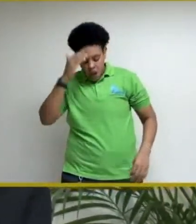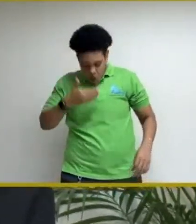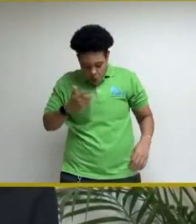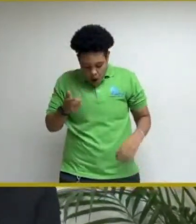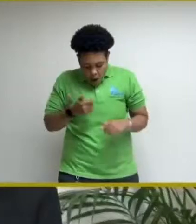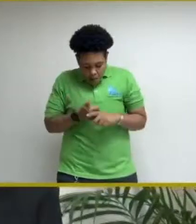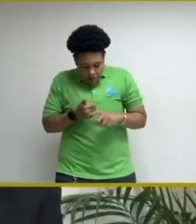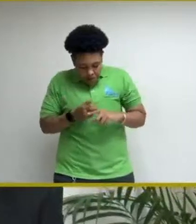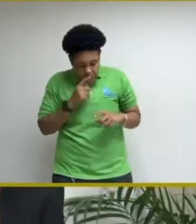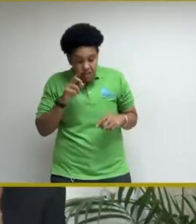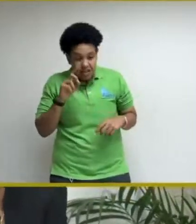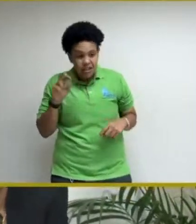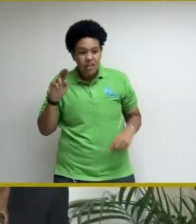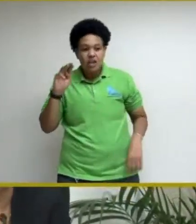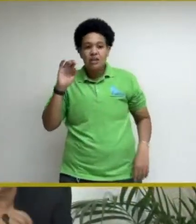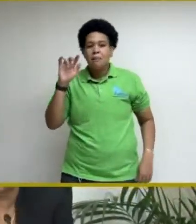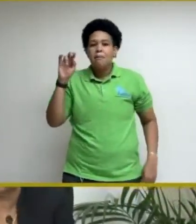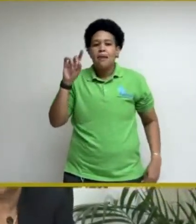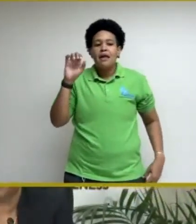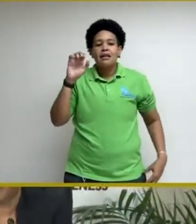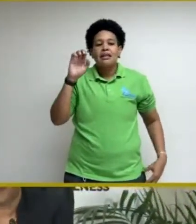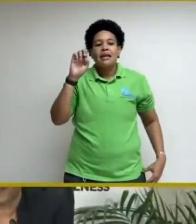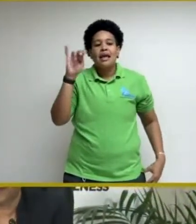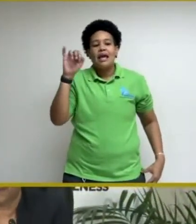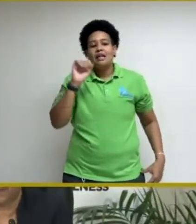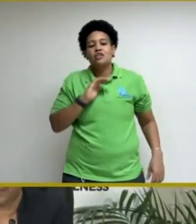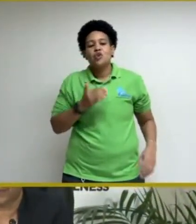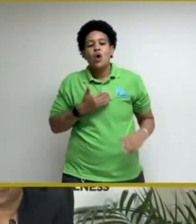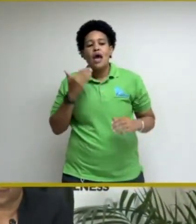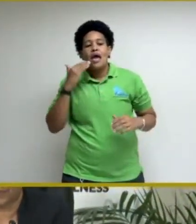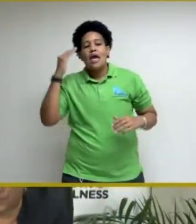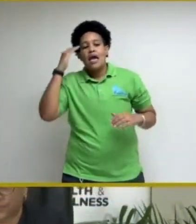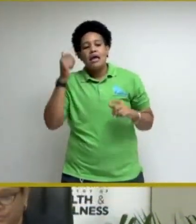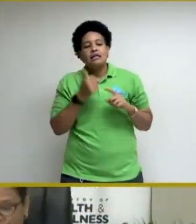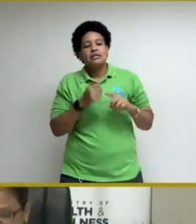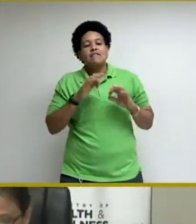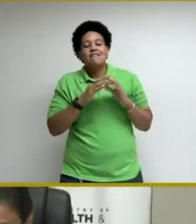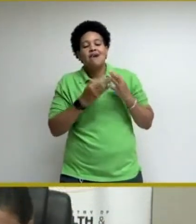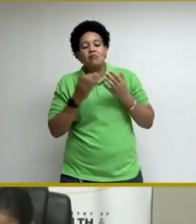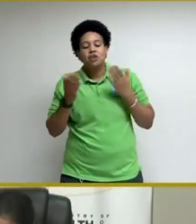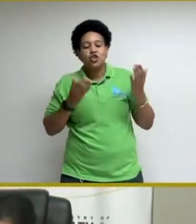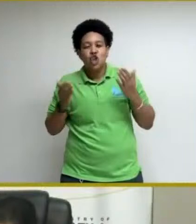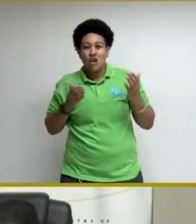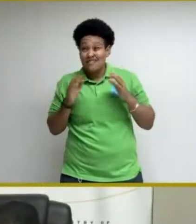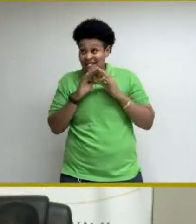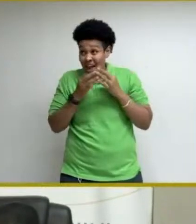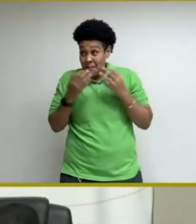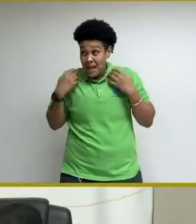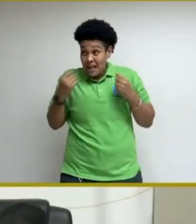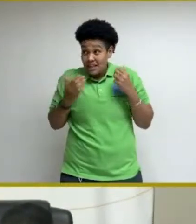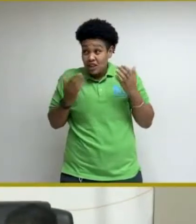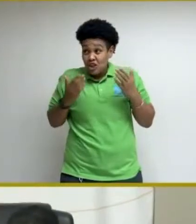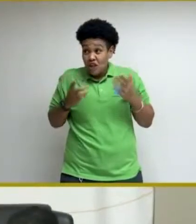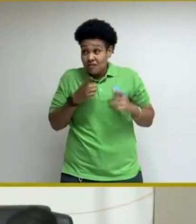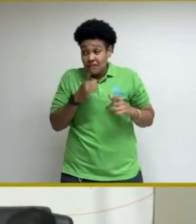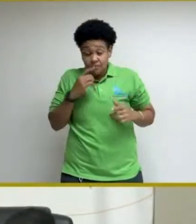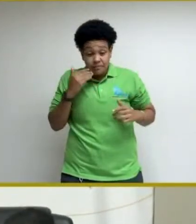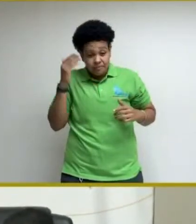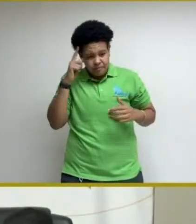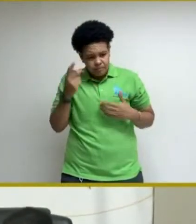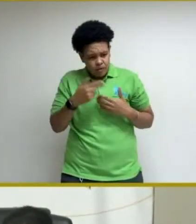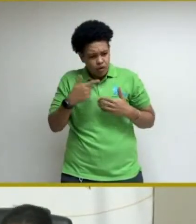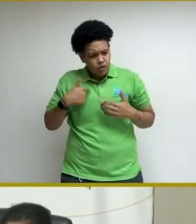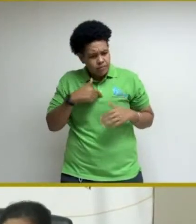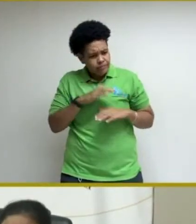welcome Dr. Melody Ennis, our head of Family Health Services, who has joined